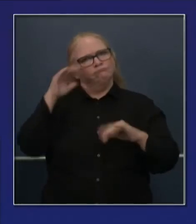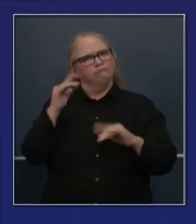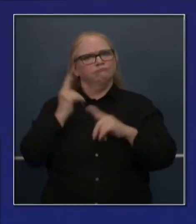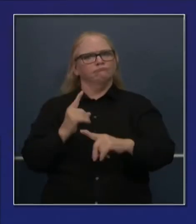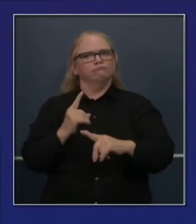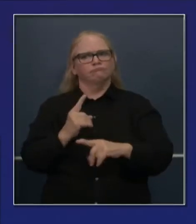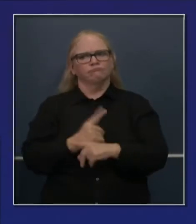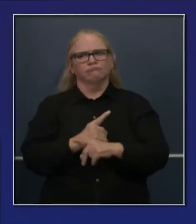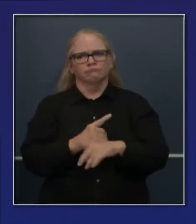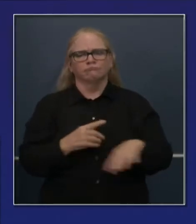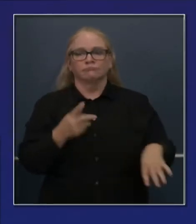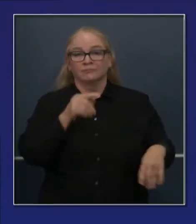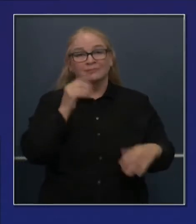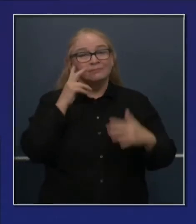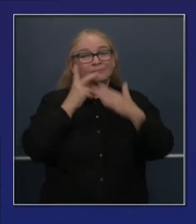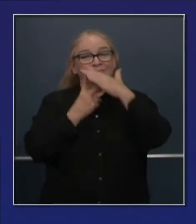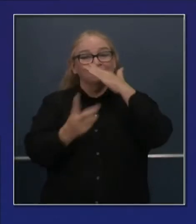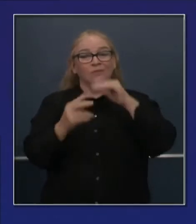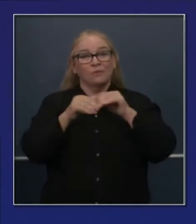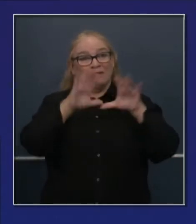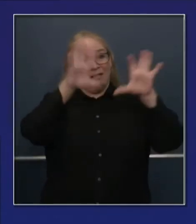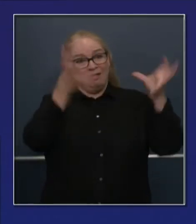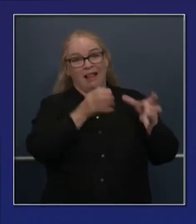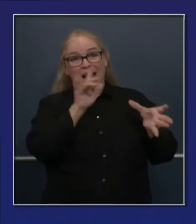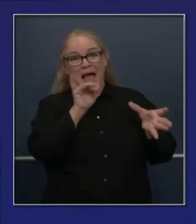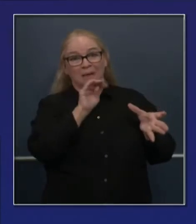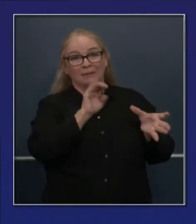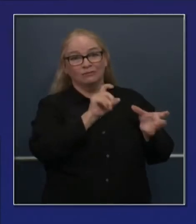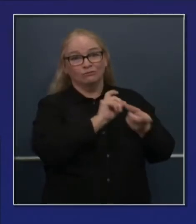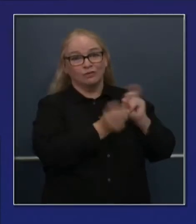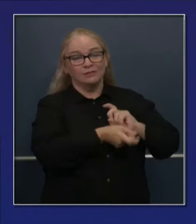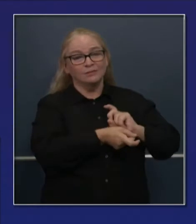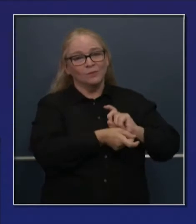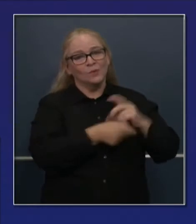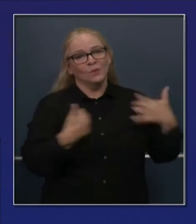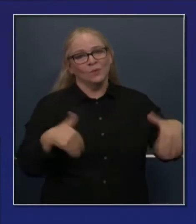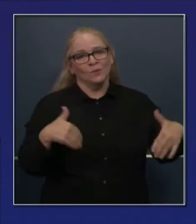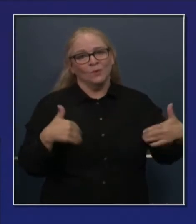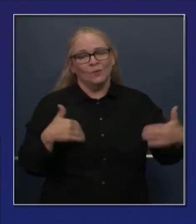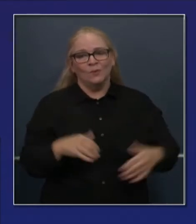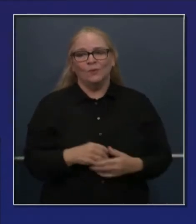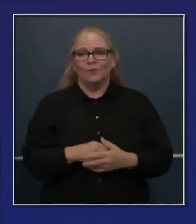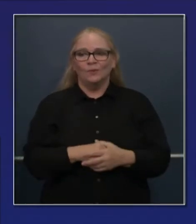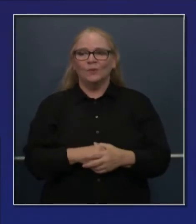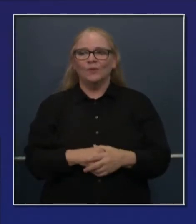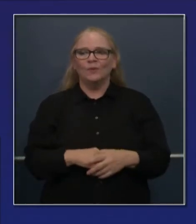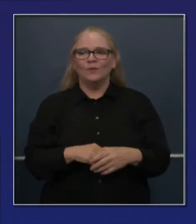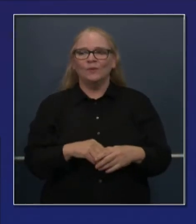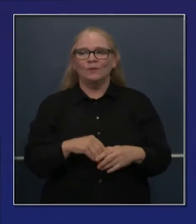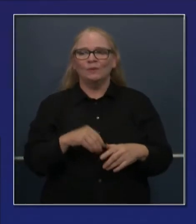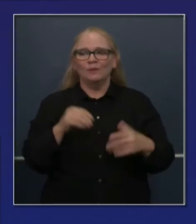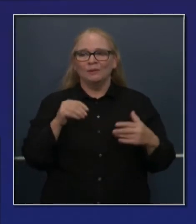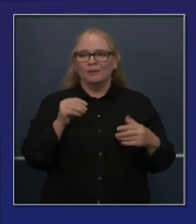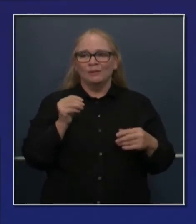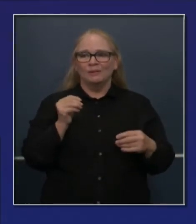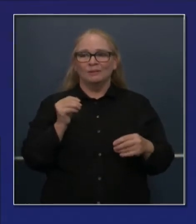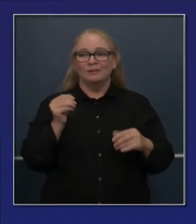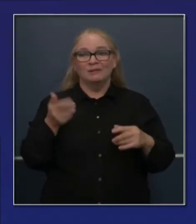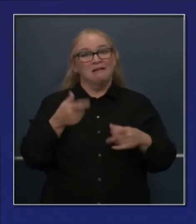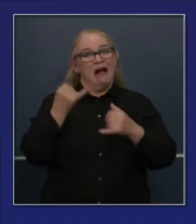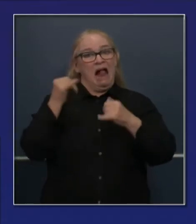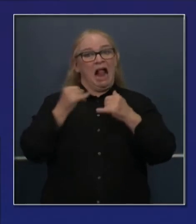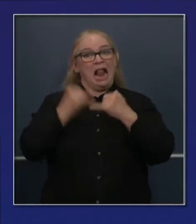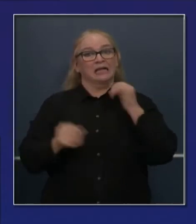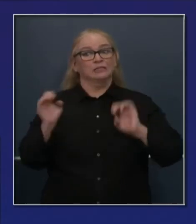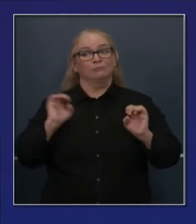around issues of climate change and around the prospects that this is not the last, quote unquote, record-breaking